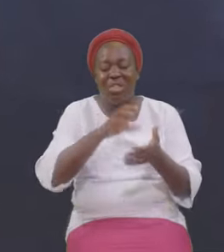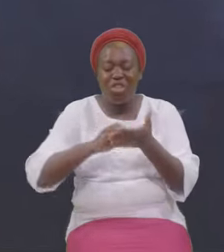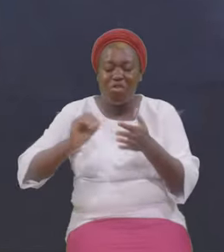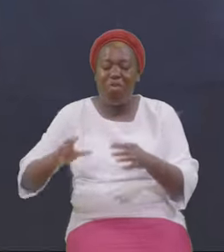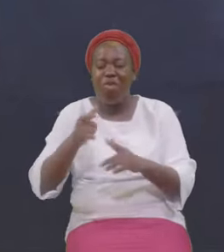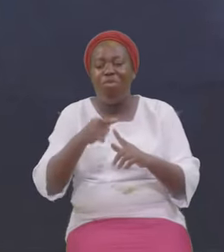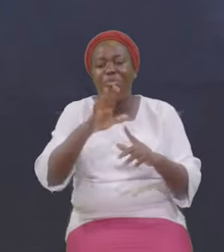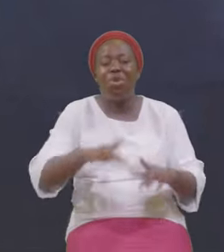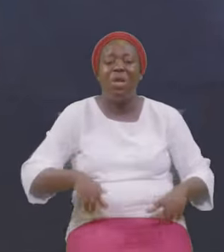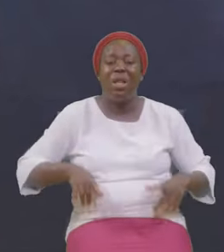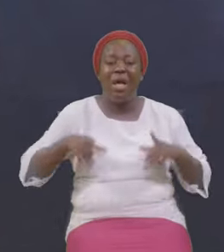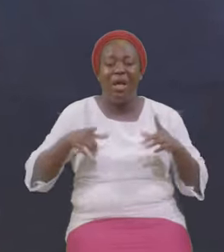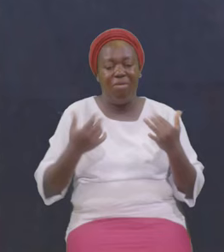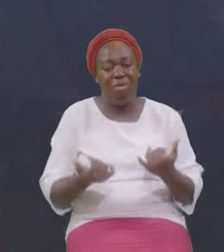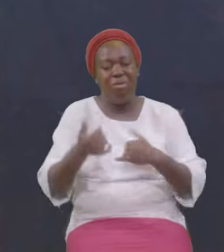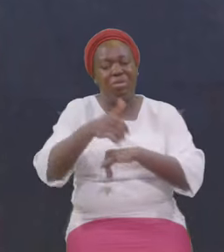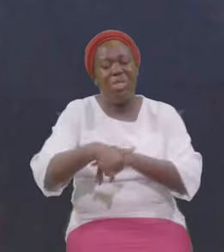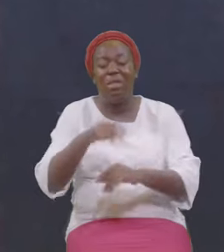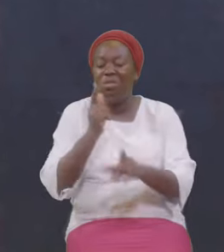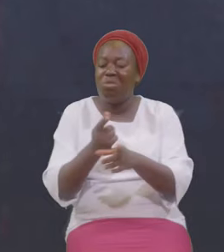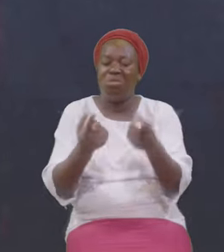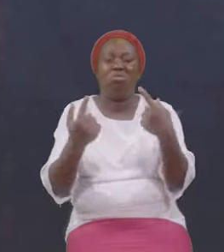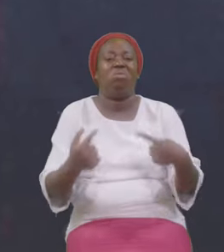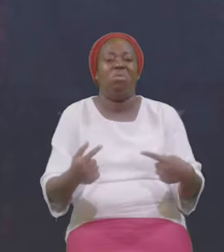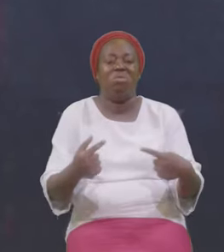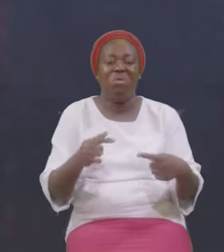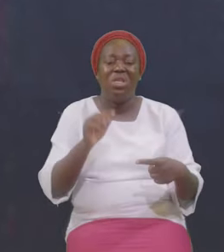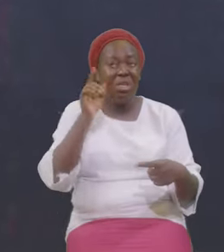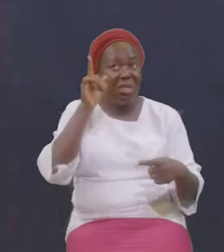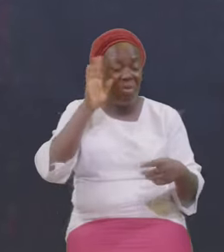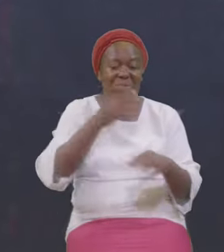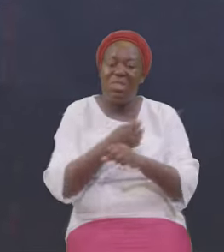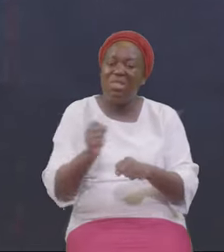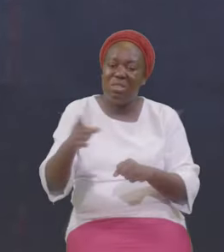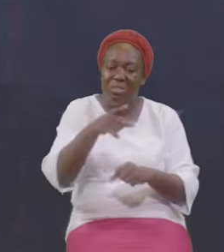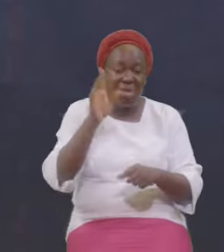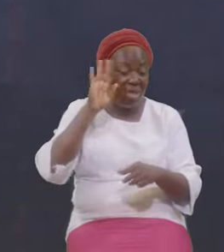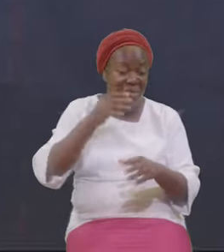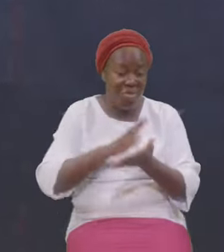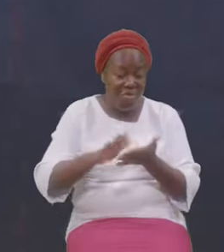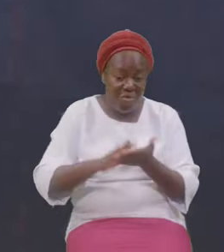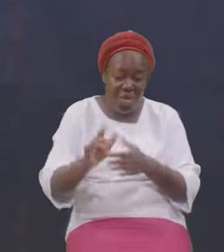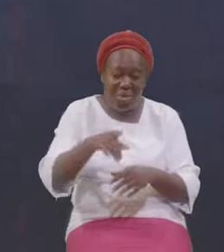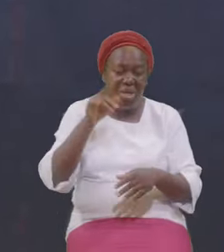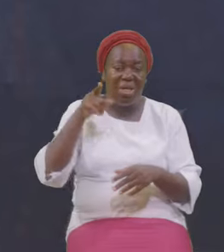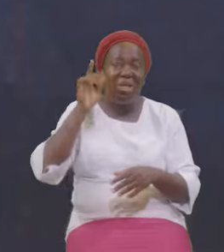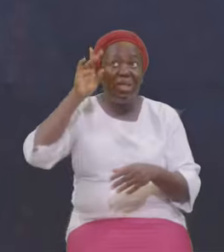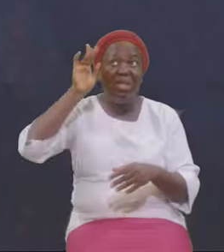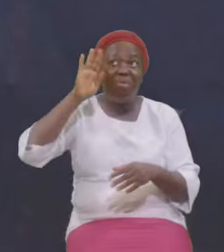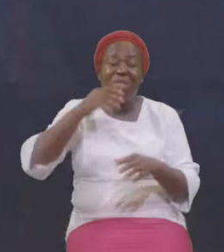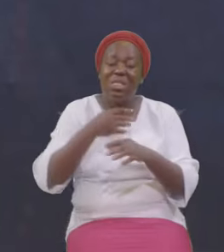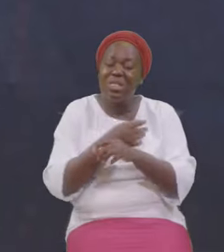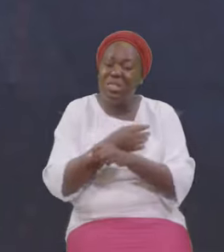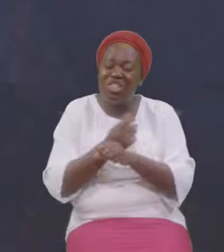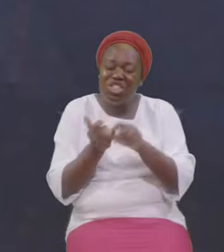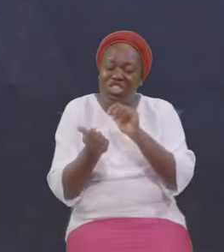come, just come, just come. He'll save you. He'll forgive you. He'll change your life, and every